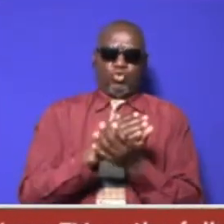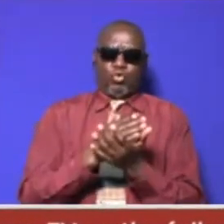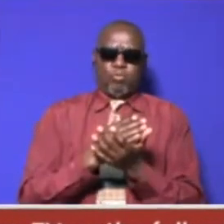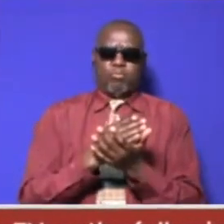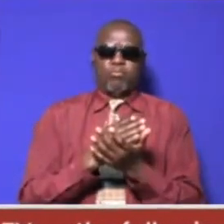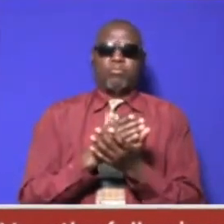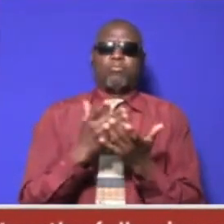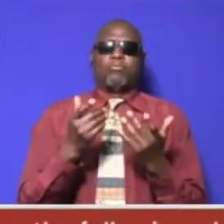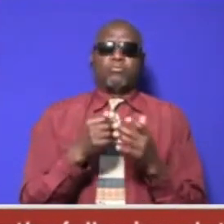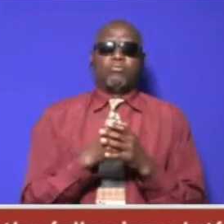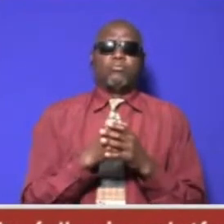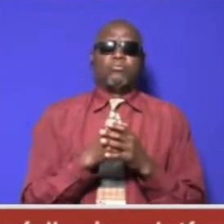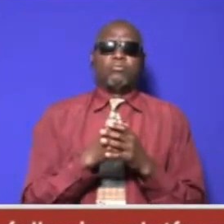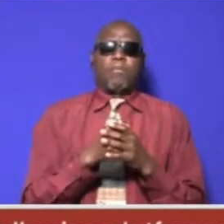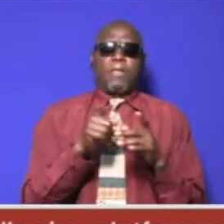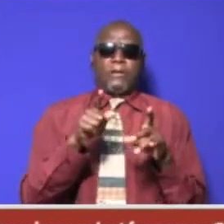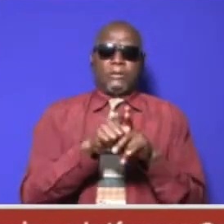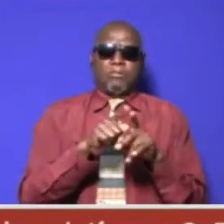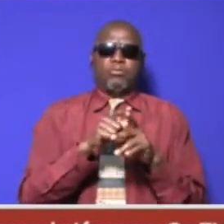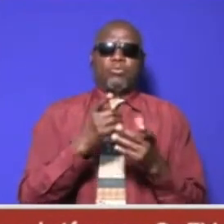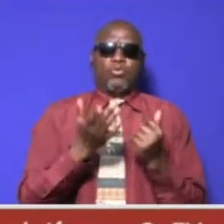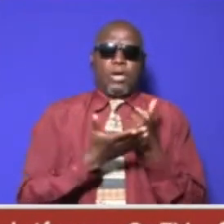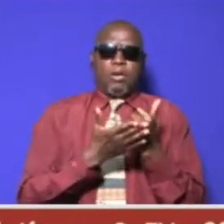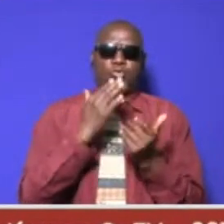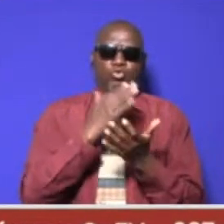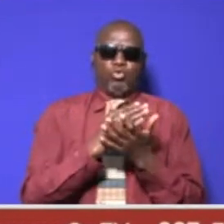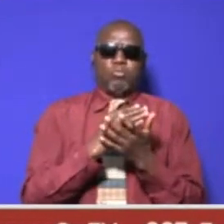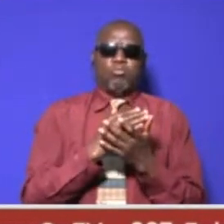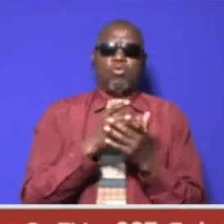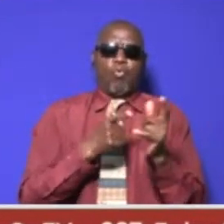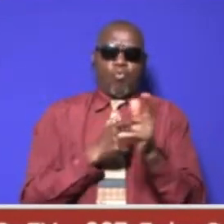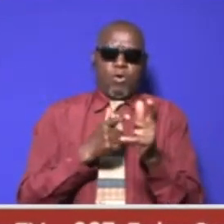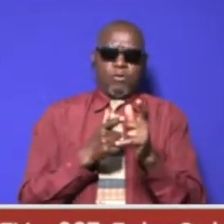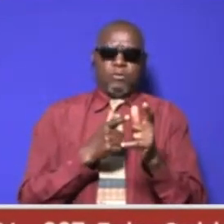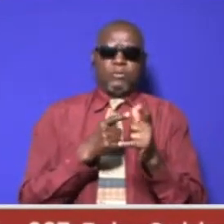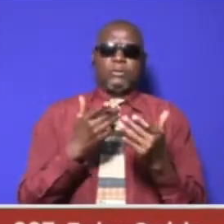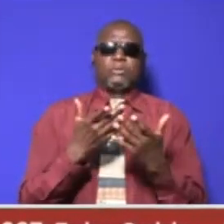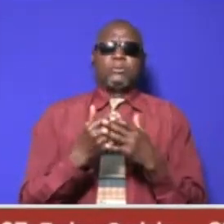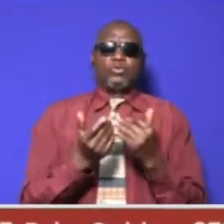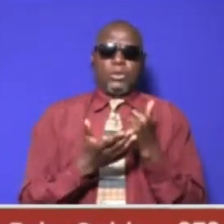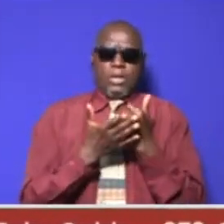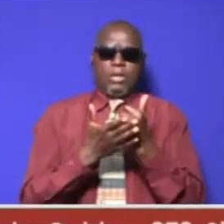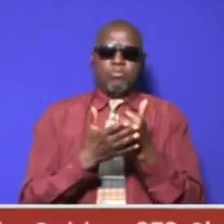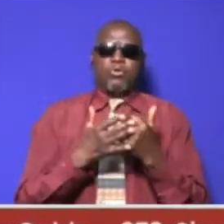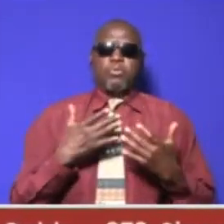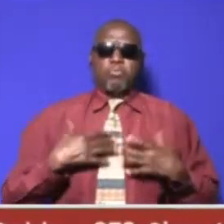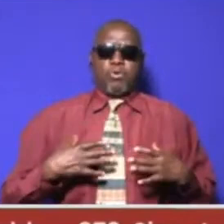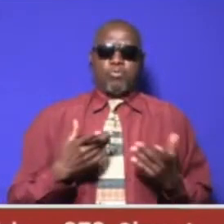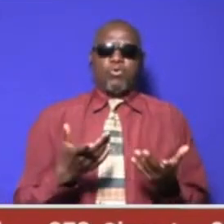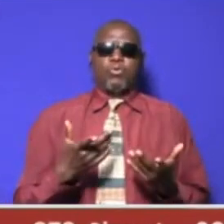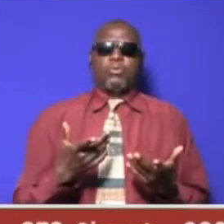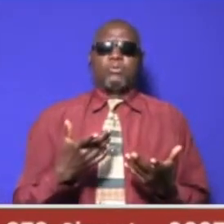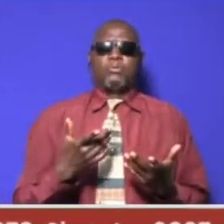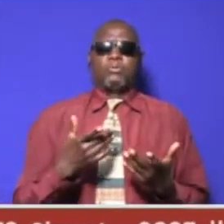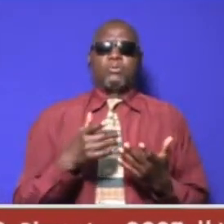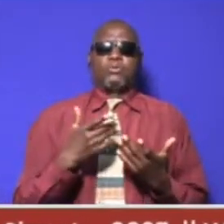saying that his goal is to broker a ceasefire and to strike a deal for full humanitarian access across Sudan. However, the Sudan community is